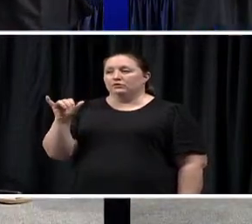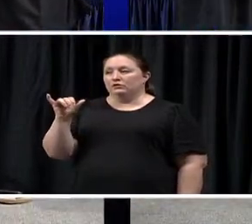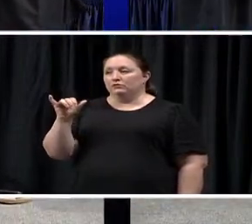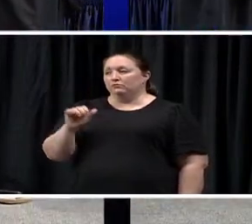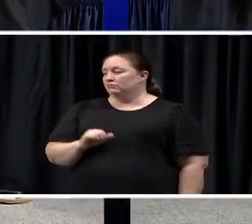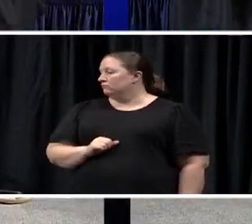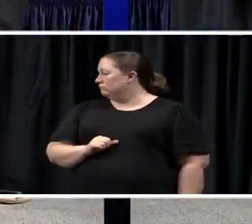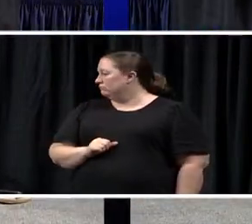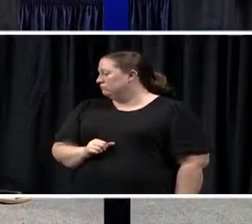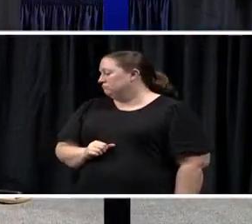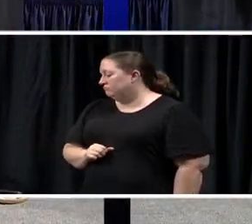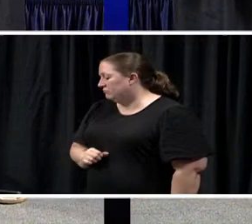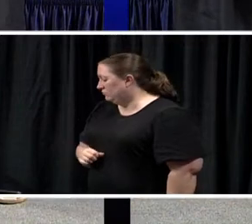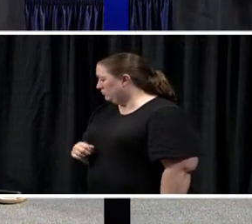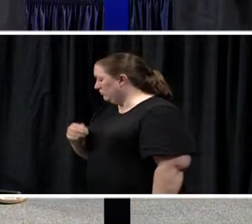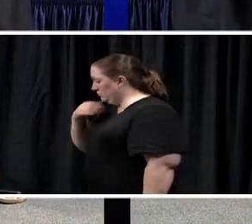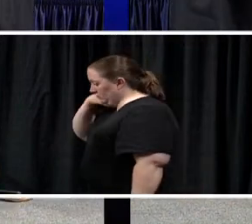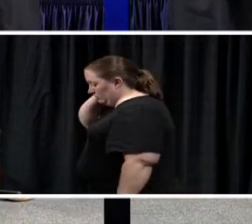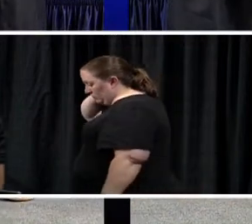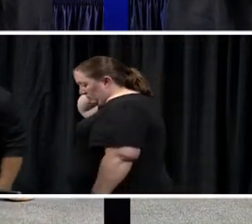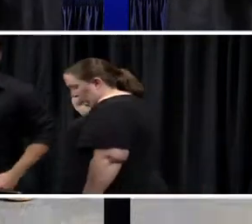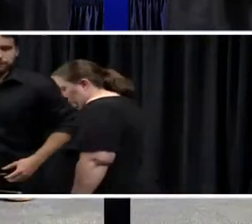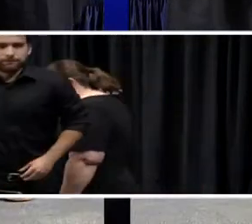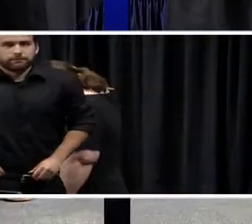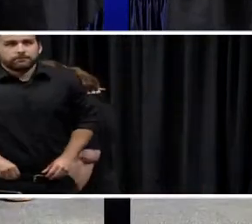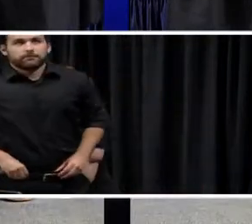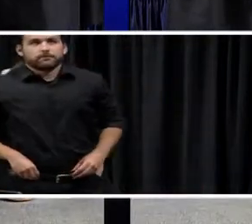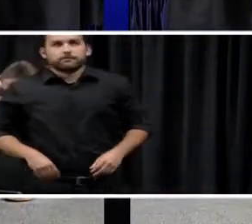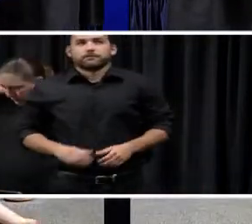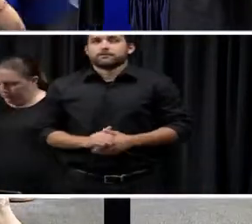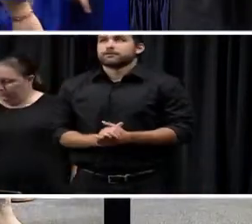Duncan. Nevaeh Sarita Epps.